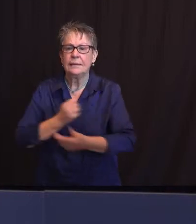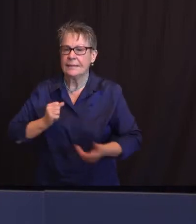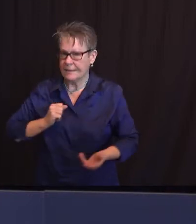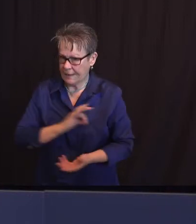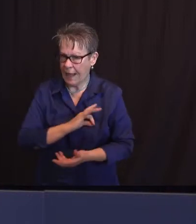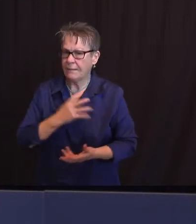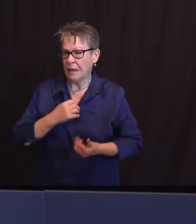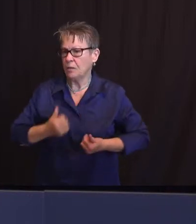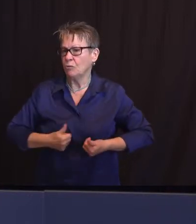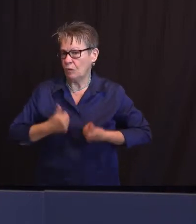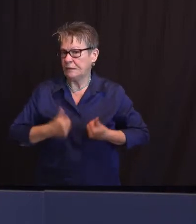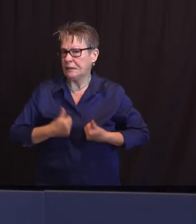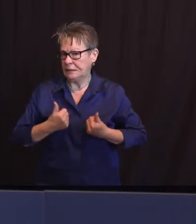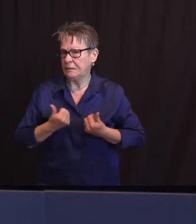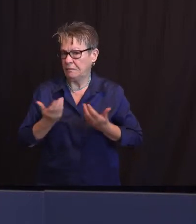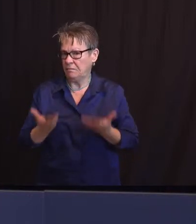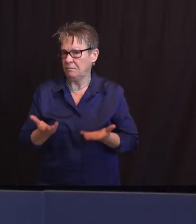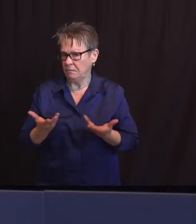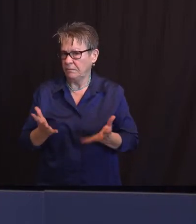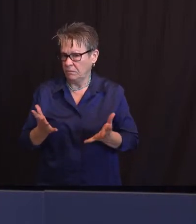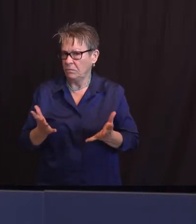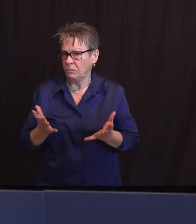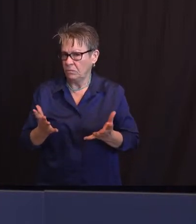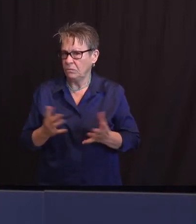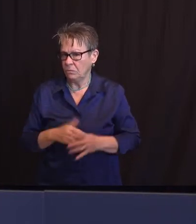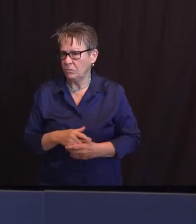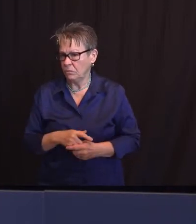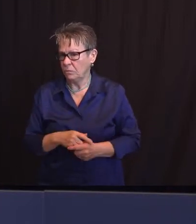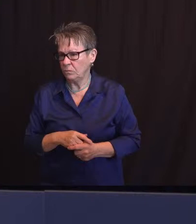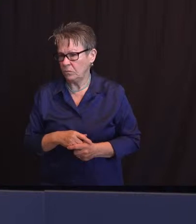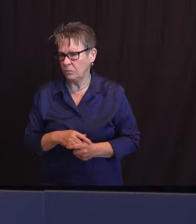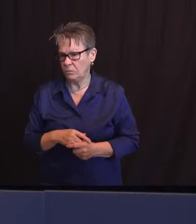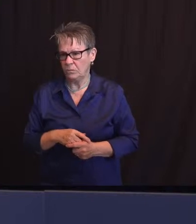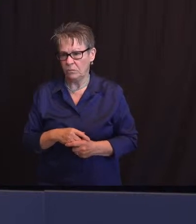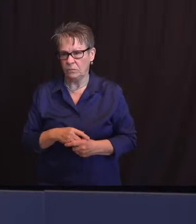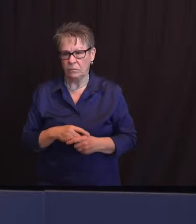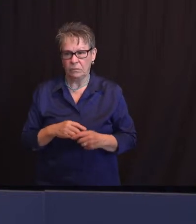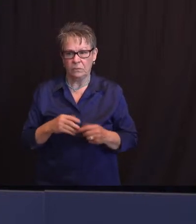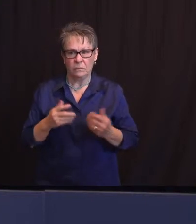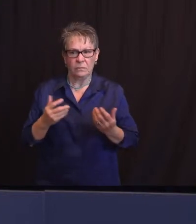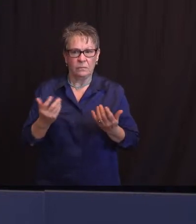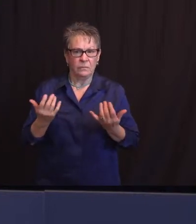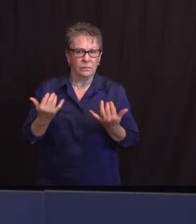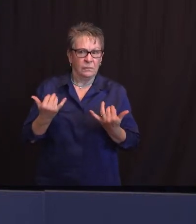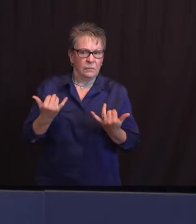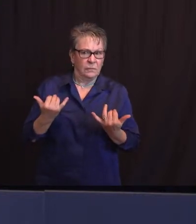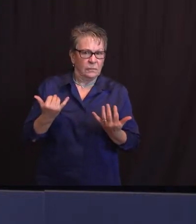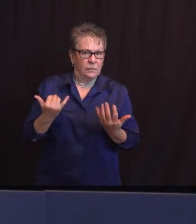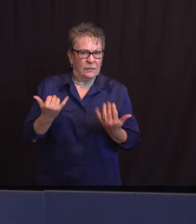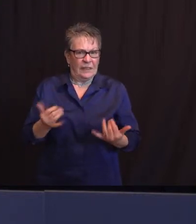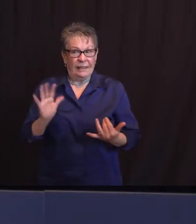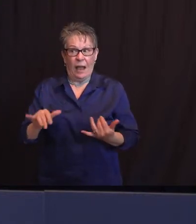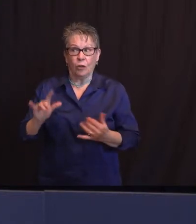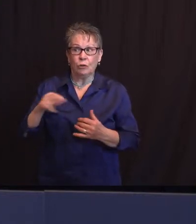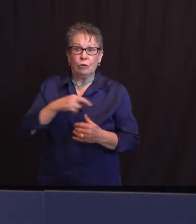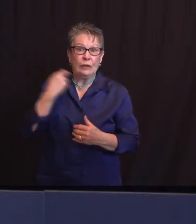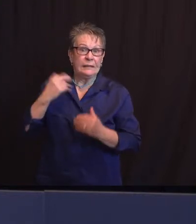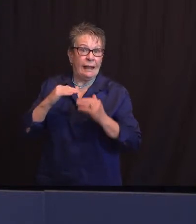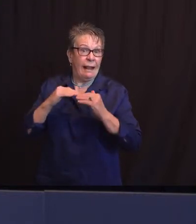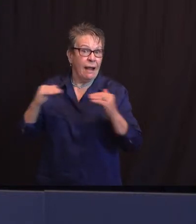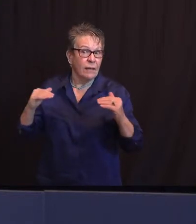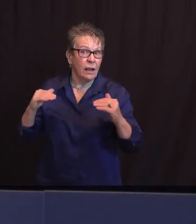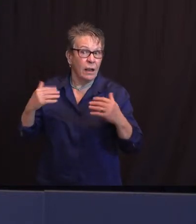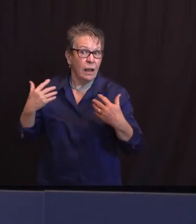high-risk congregate settings. Given their risk level, we were able to include residents and staff at our 5 state